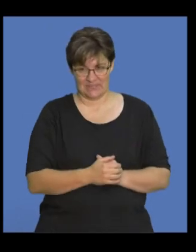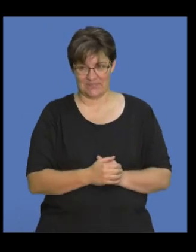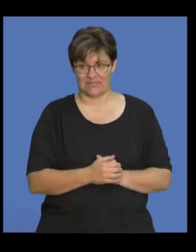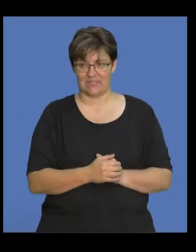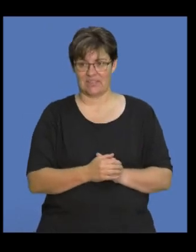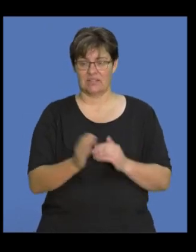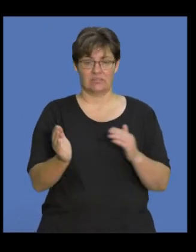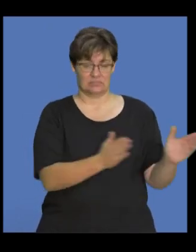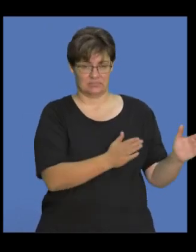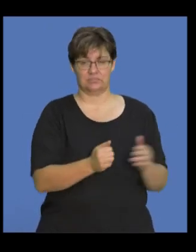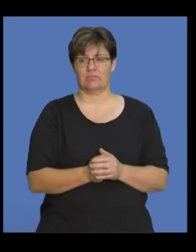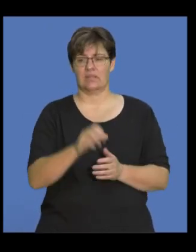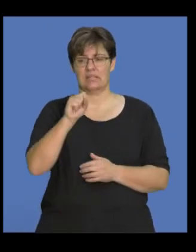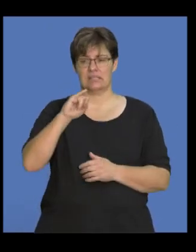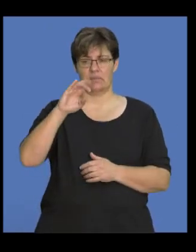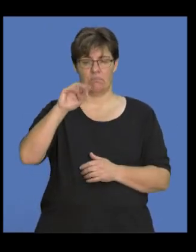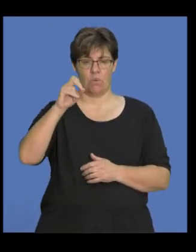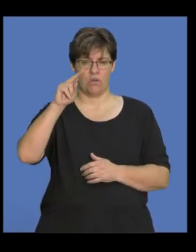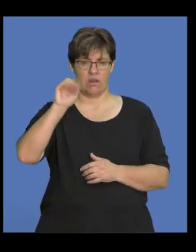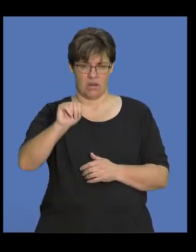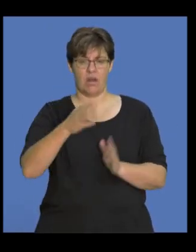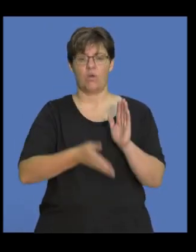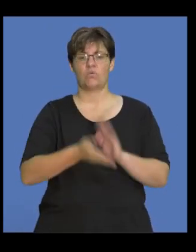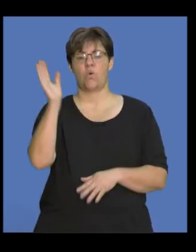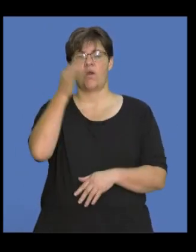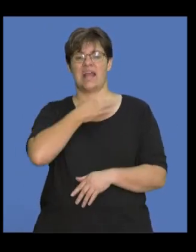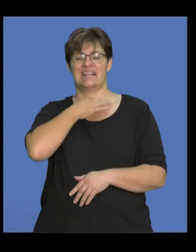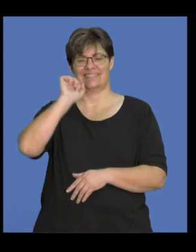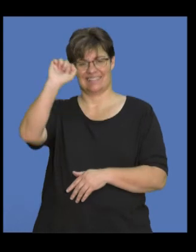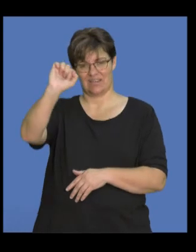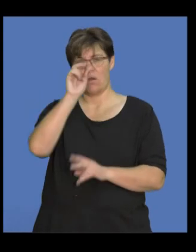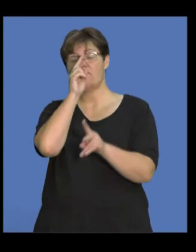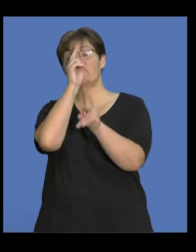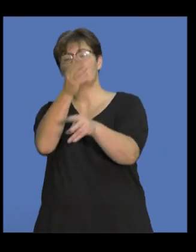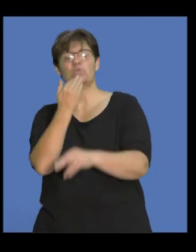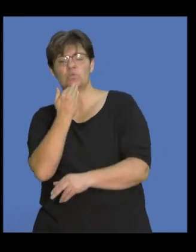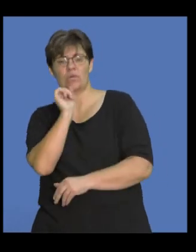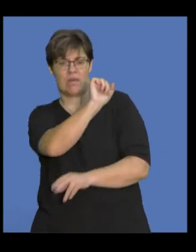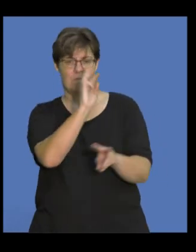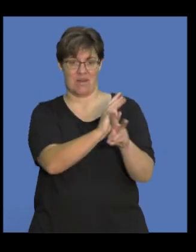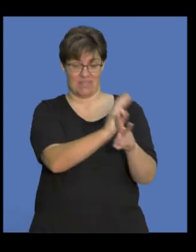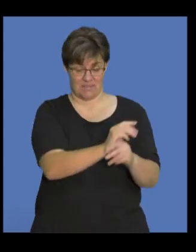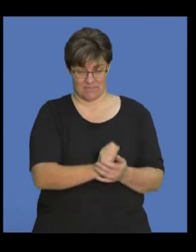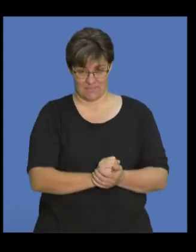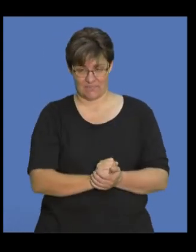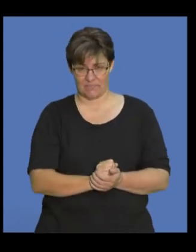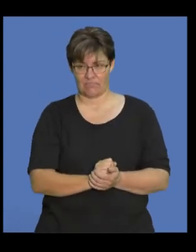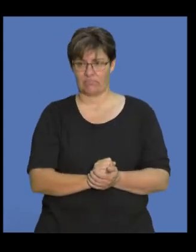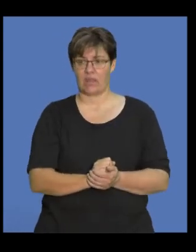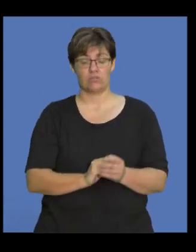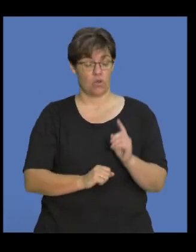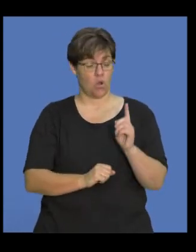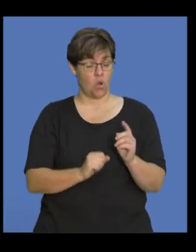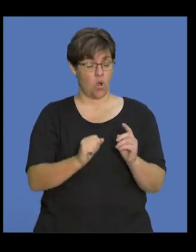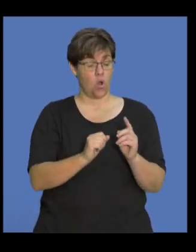pricey. Simone is on a trip to the UK to visit her mom. Now, the current rand to